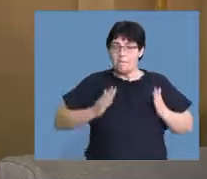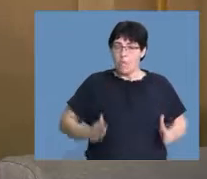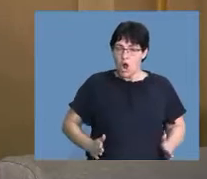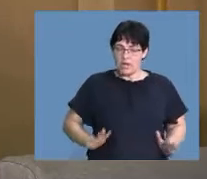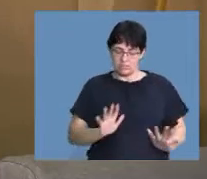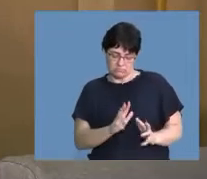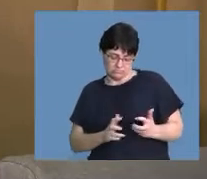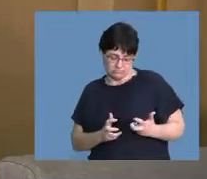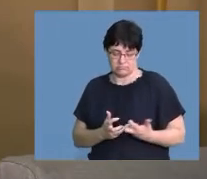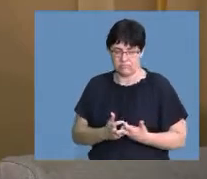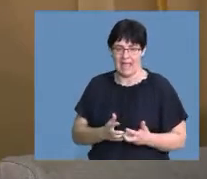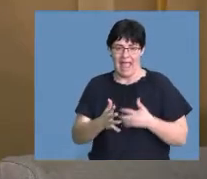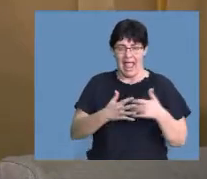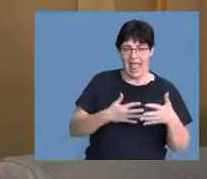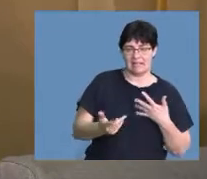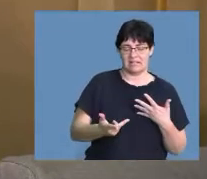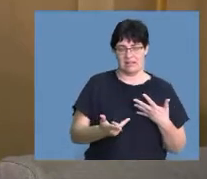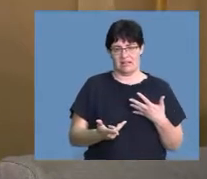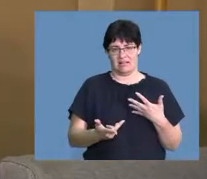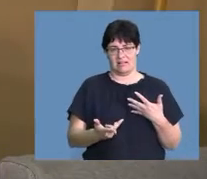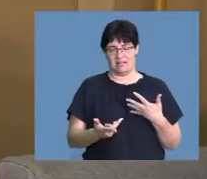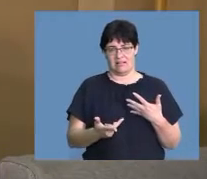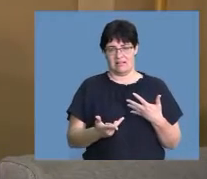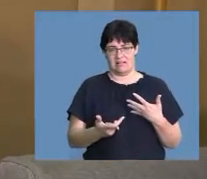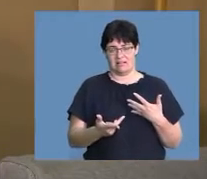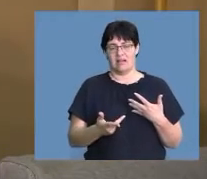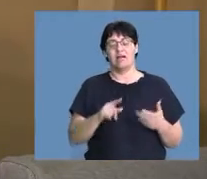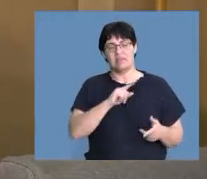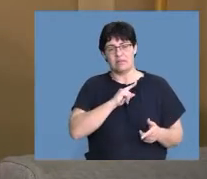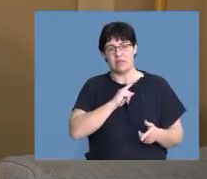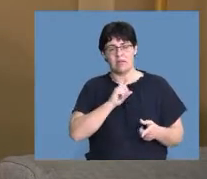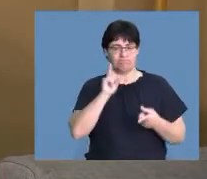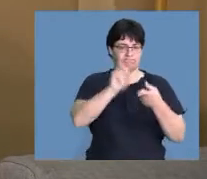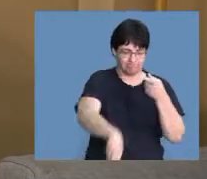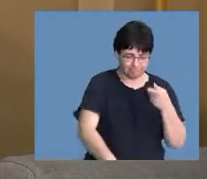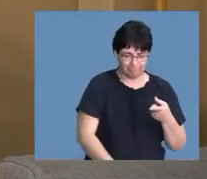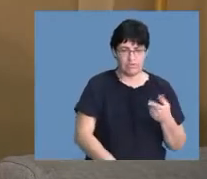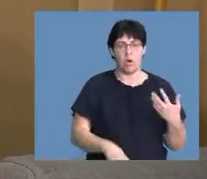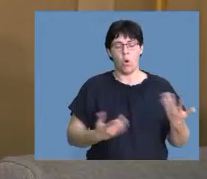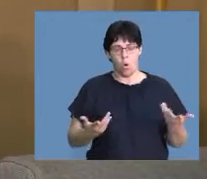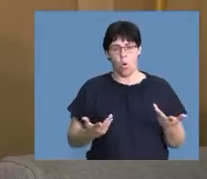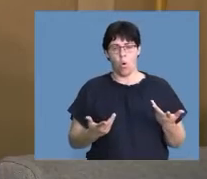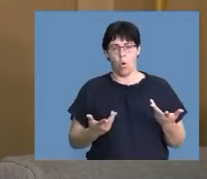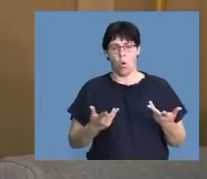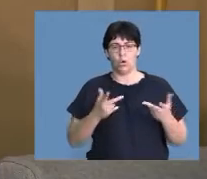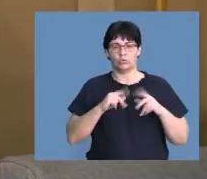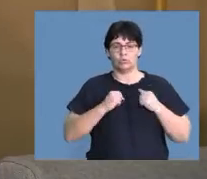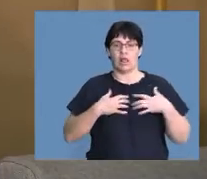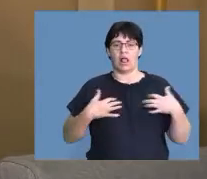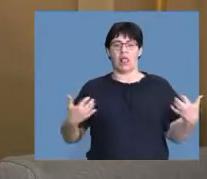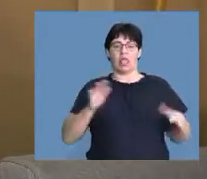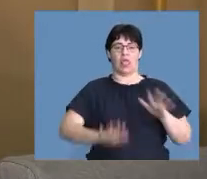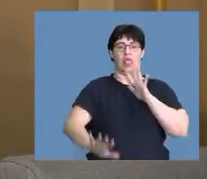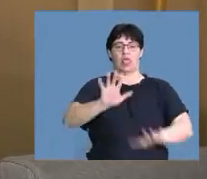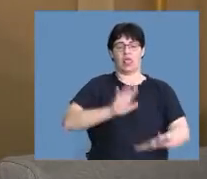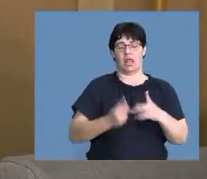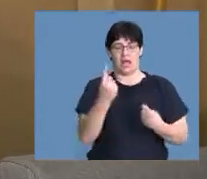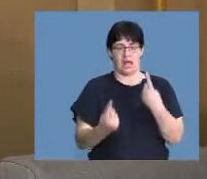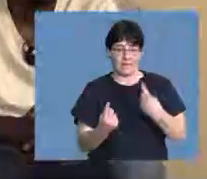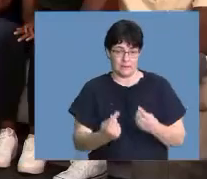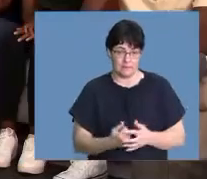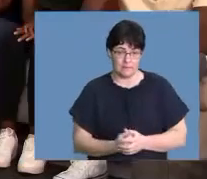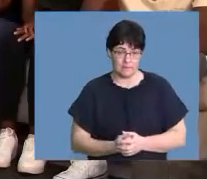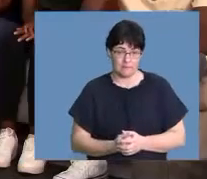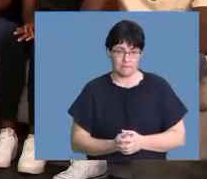it, how you deal with it, that's going to make you overcome it or succumb to it. So that's the first thing. And I'm